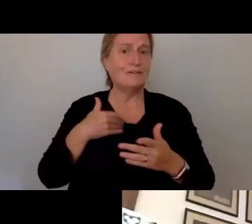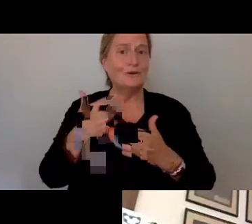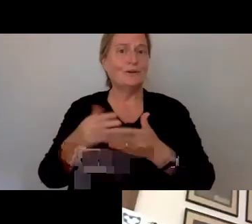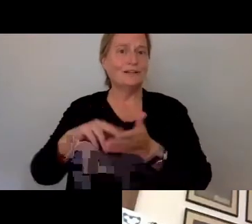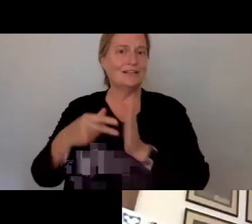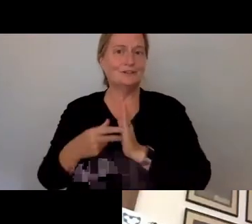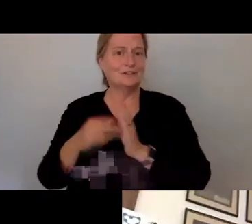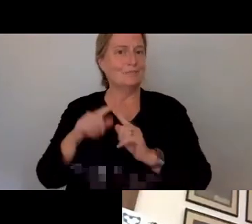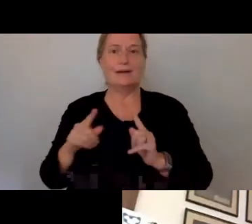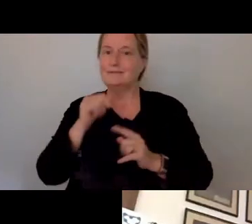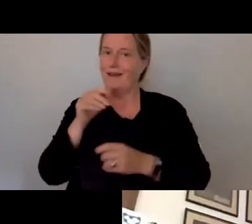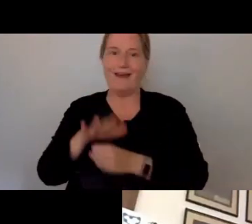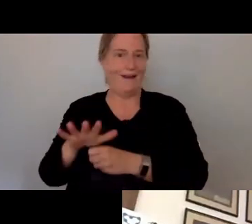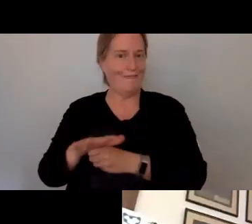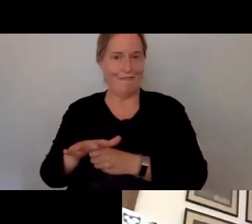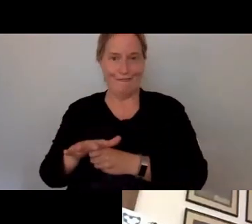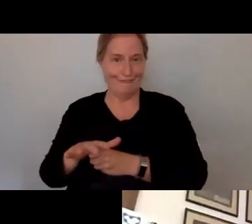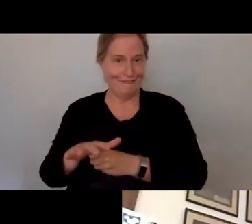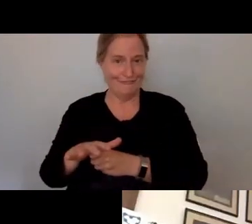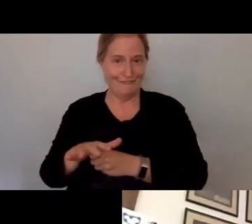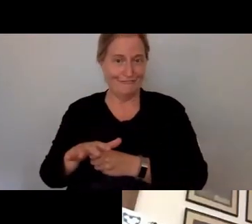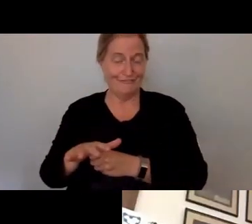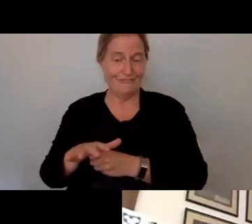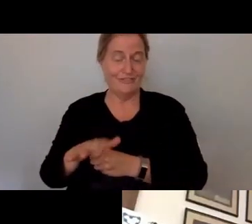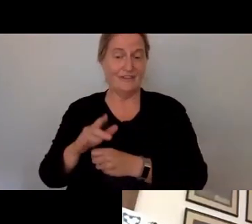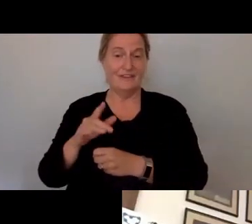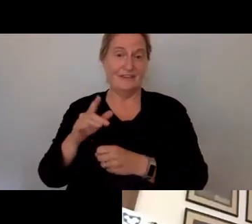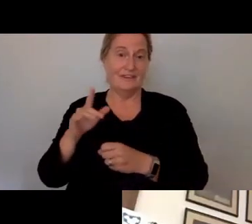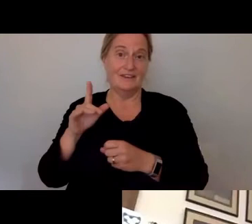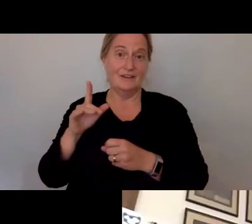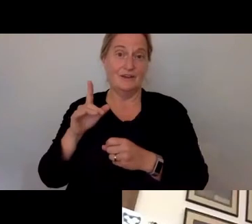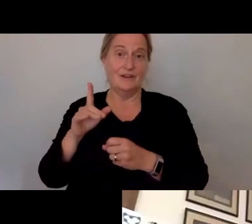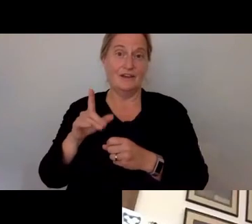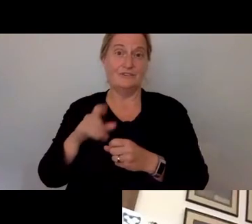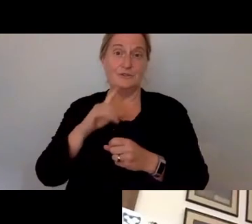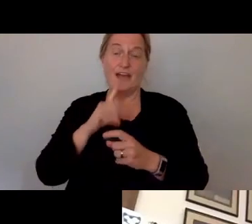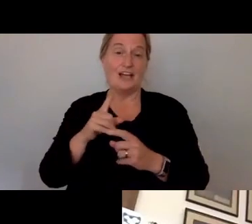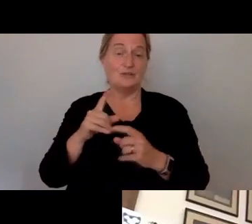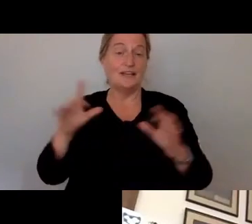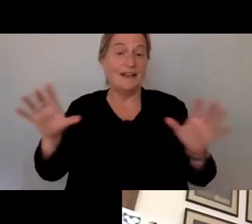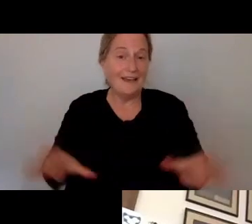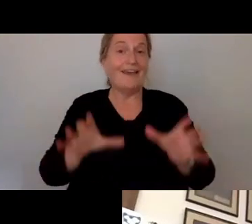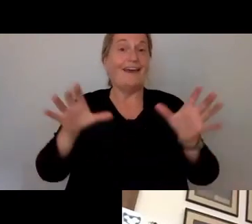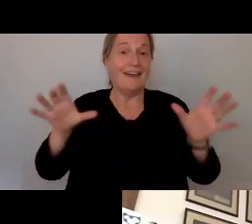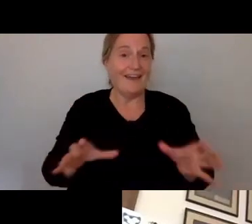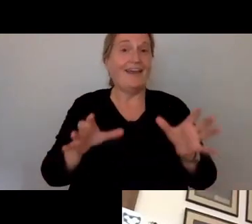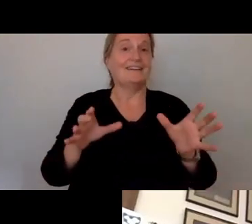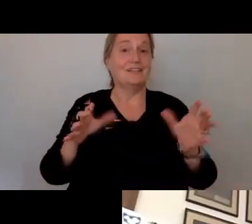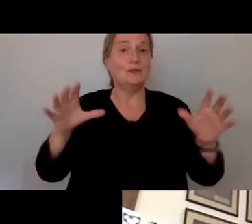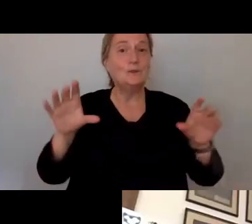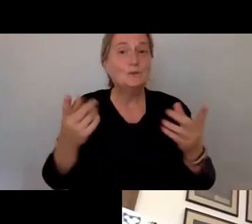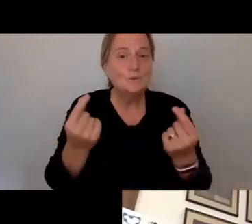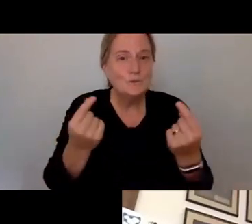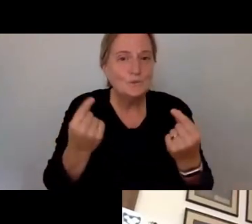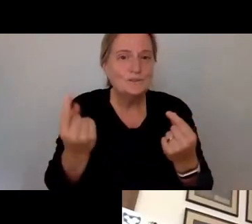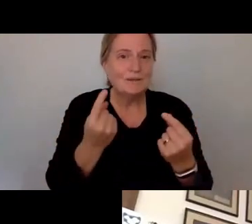their distractions and just the indifference of, well, we have other things to worry about, to focusing on